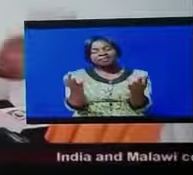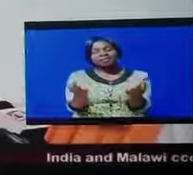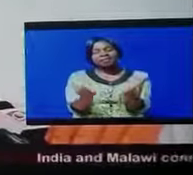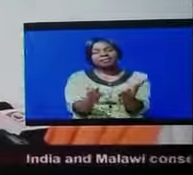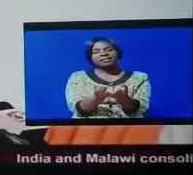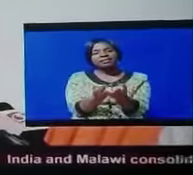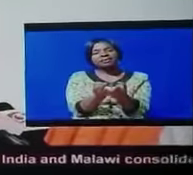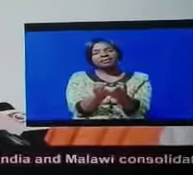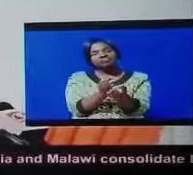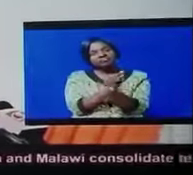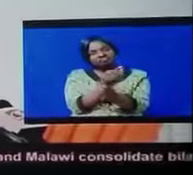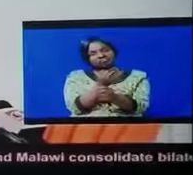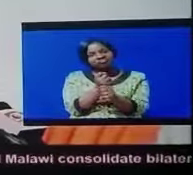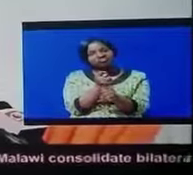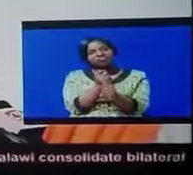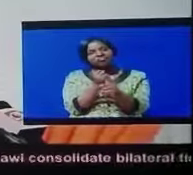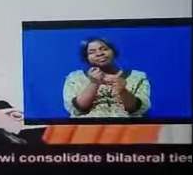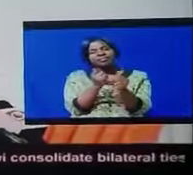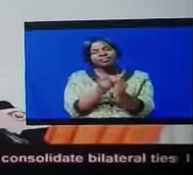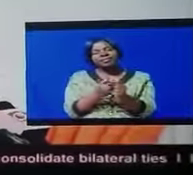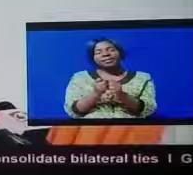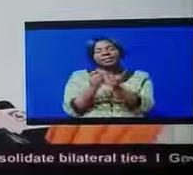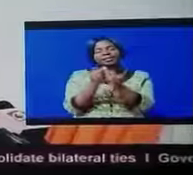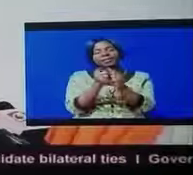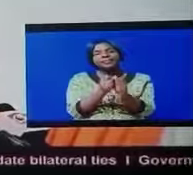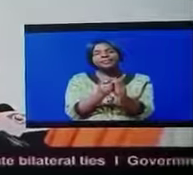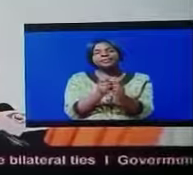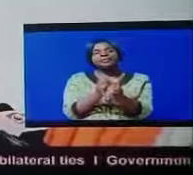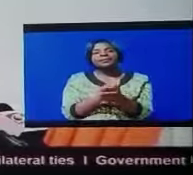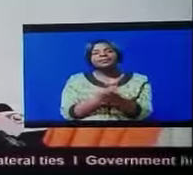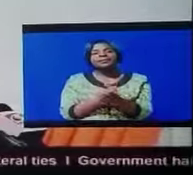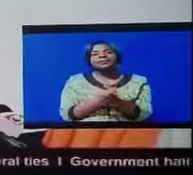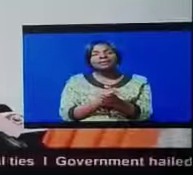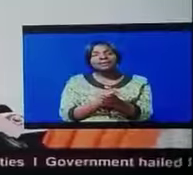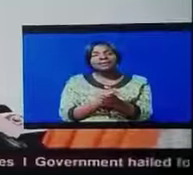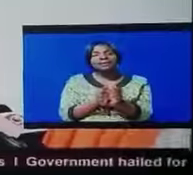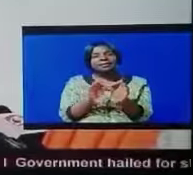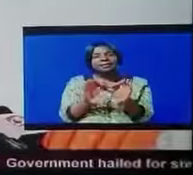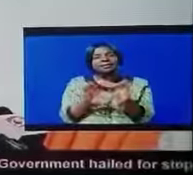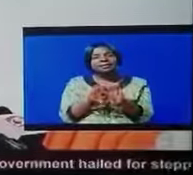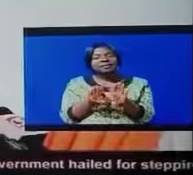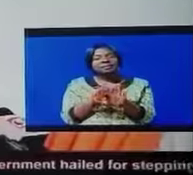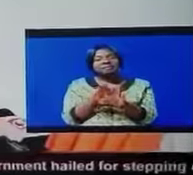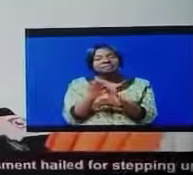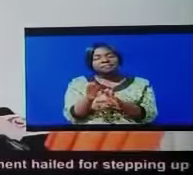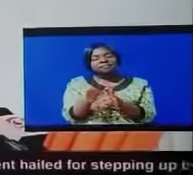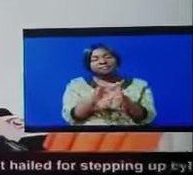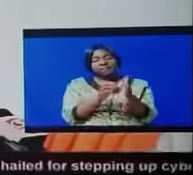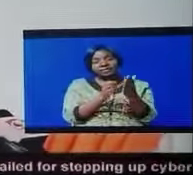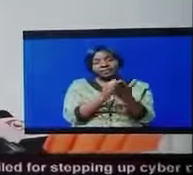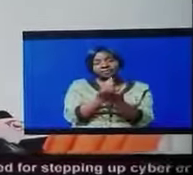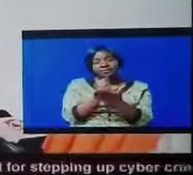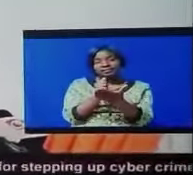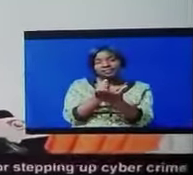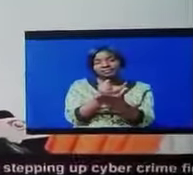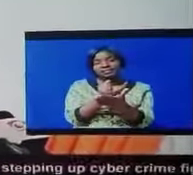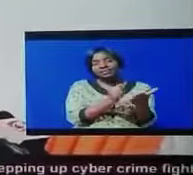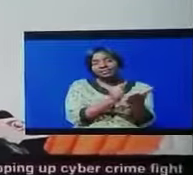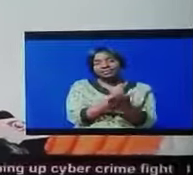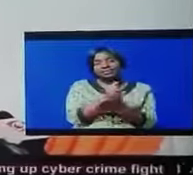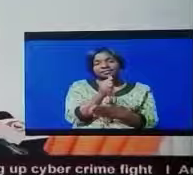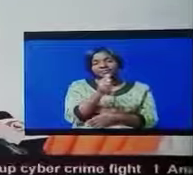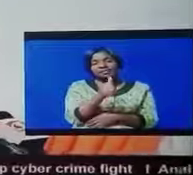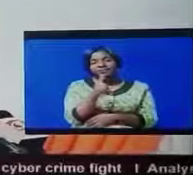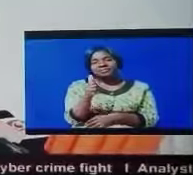philosophy of India. One corollary of this view, which follows from the concept of the whole world being seen as